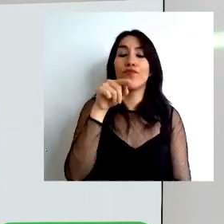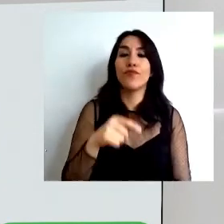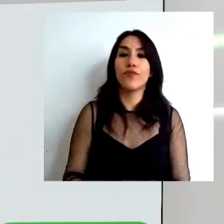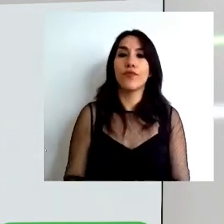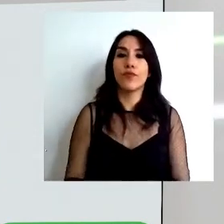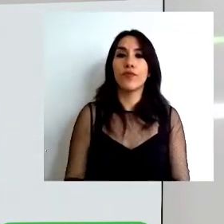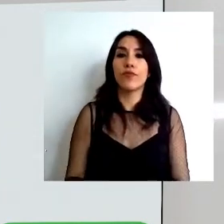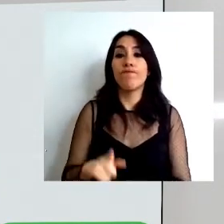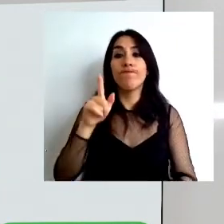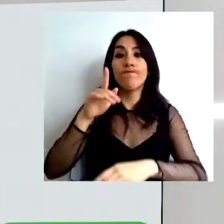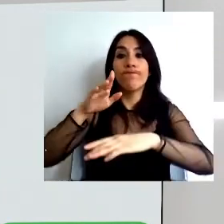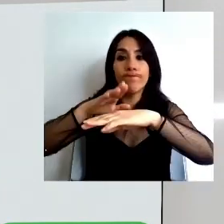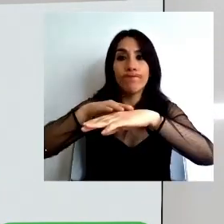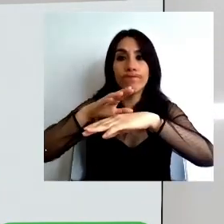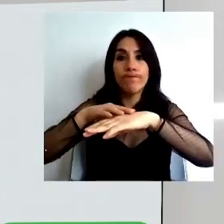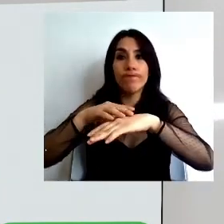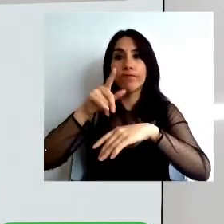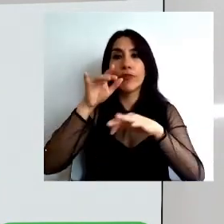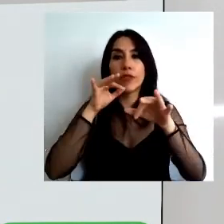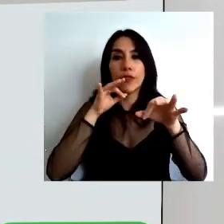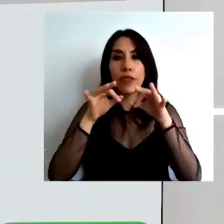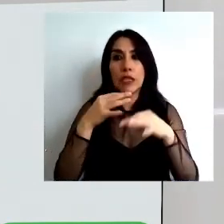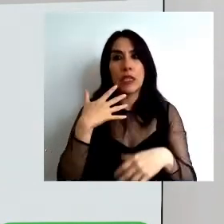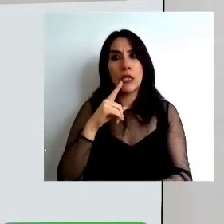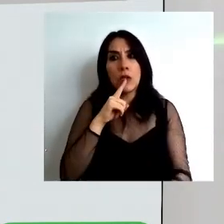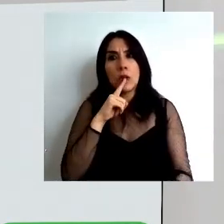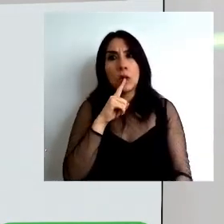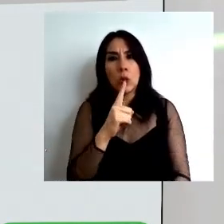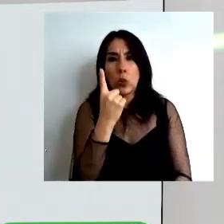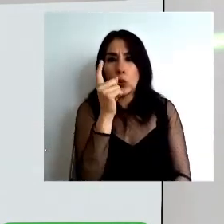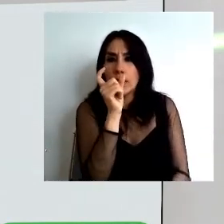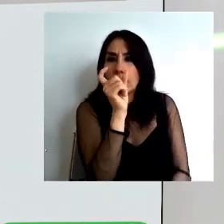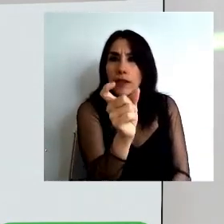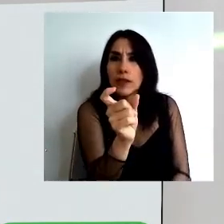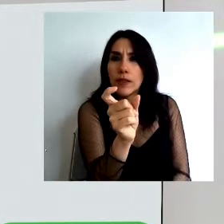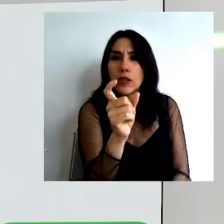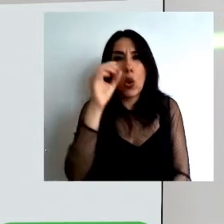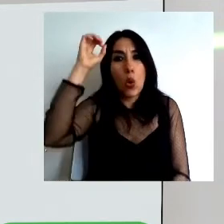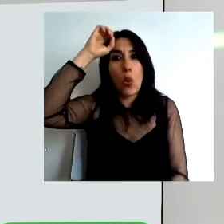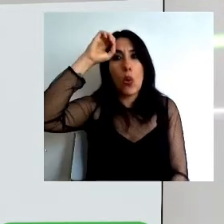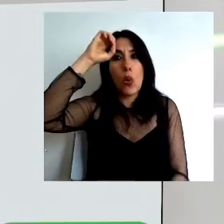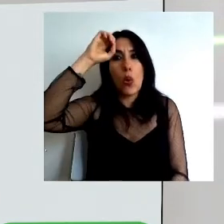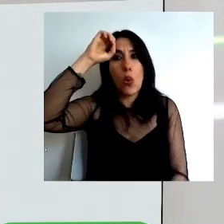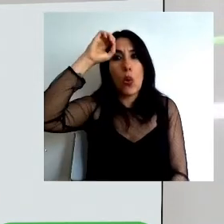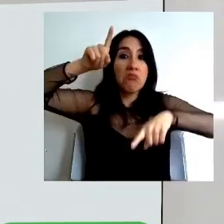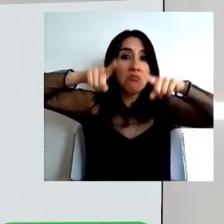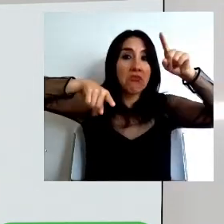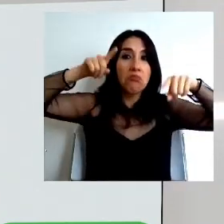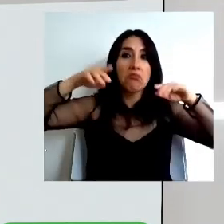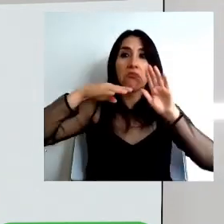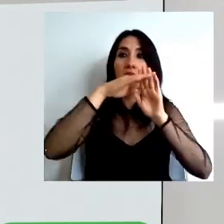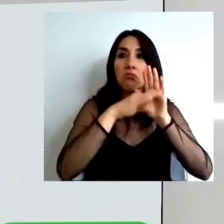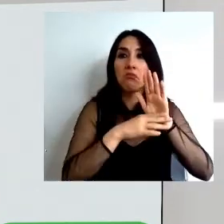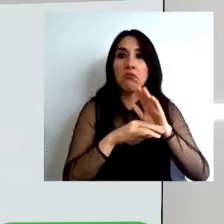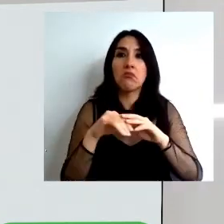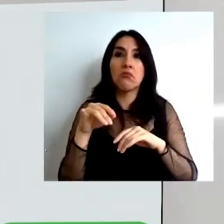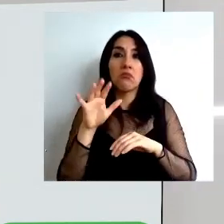new geographies. And it does not need to be new countries. It can be in your existing setting, of course. So where